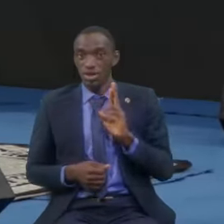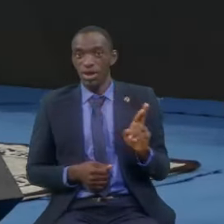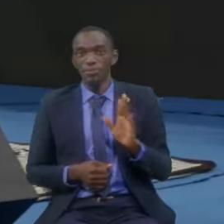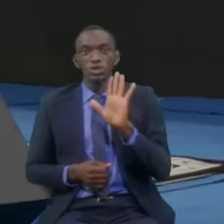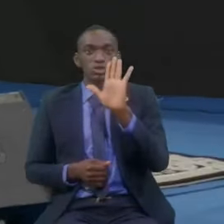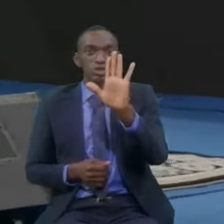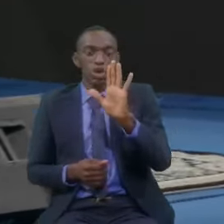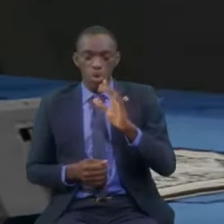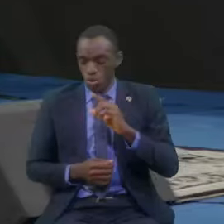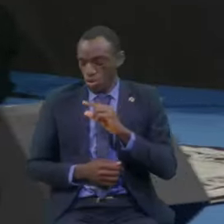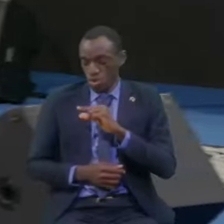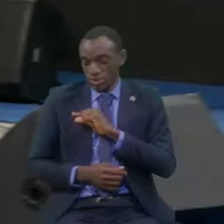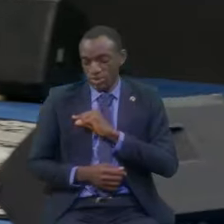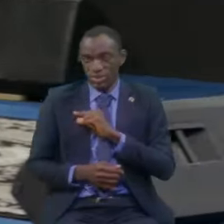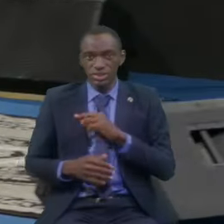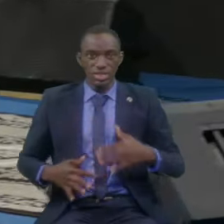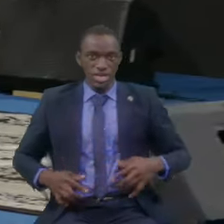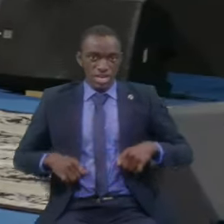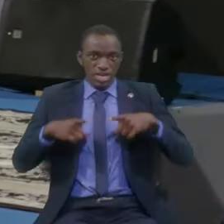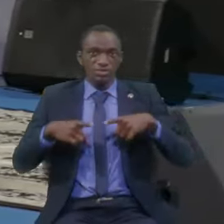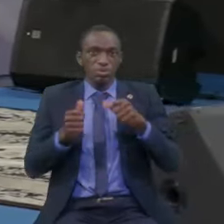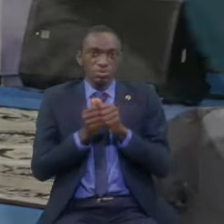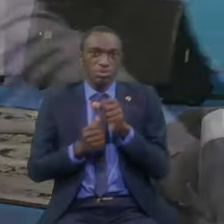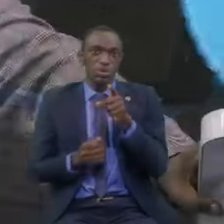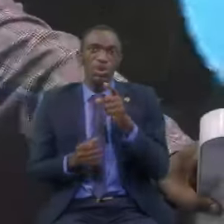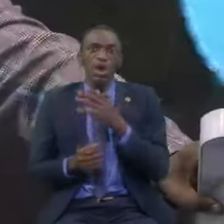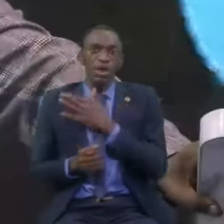I know how unclean you